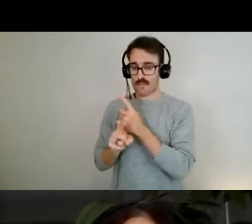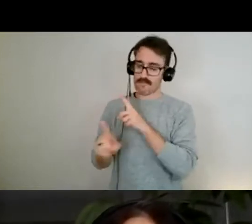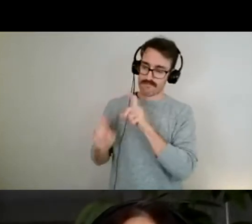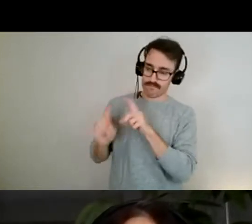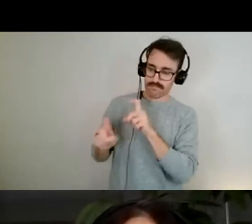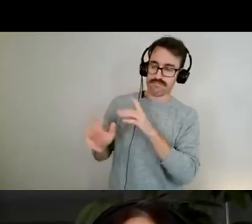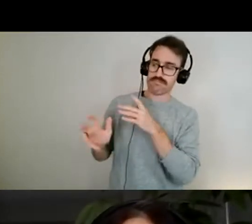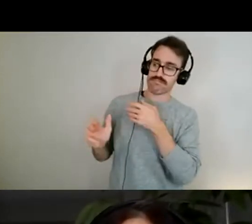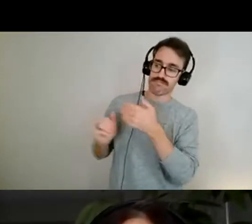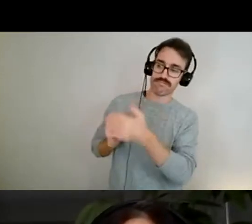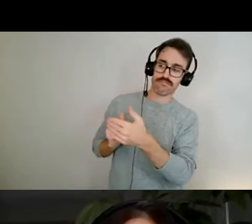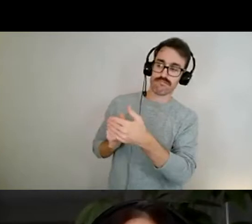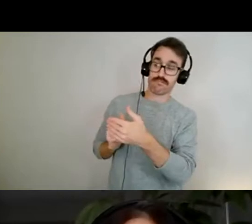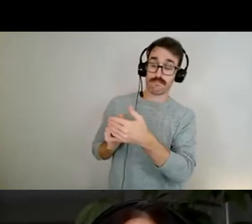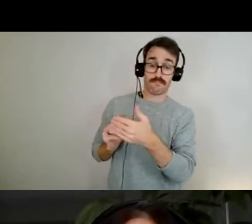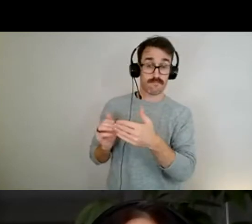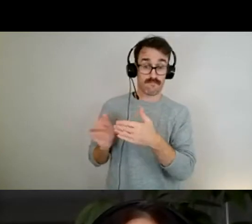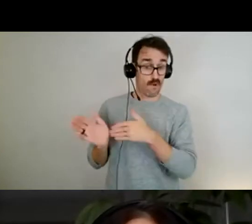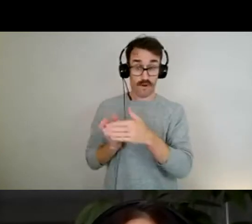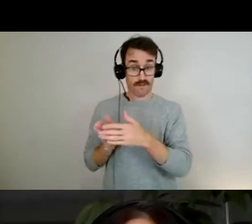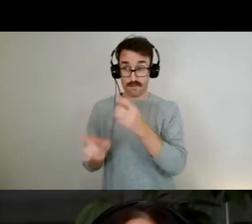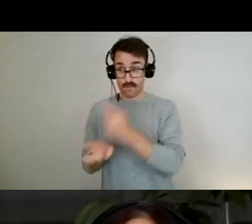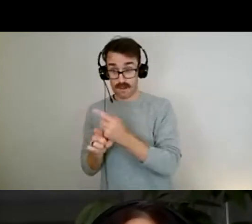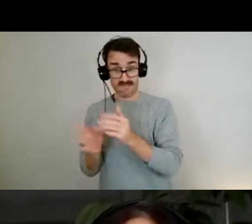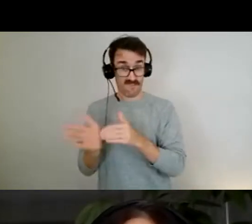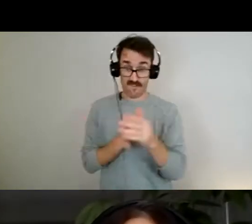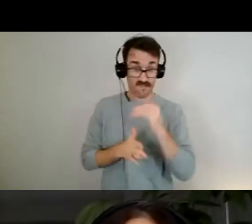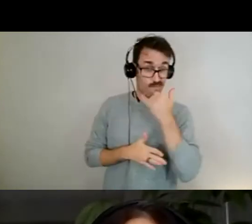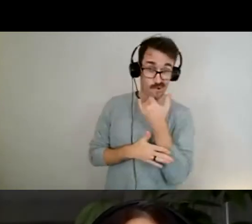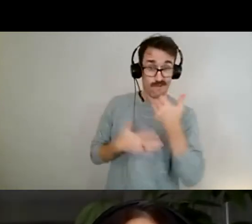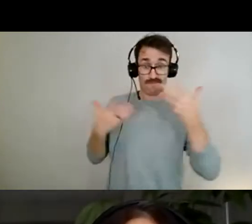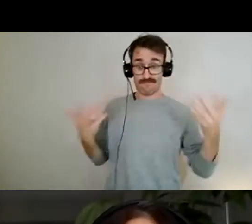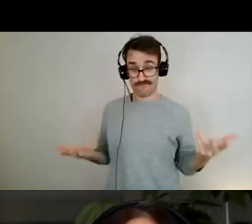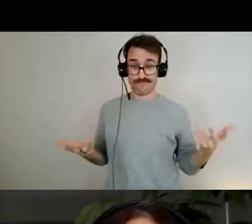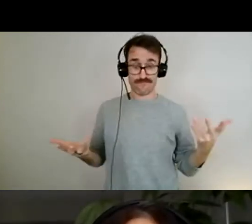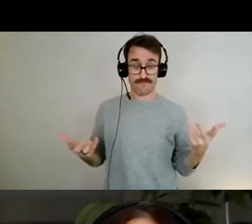am as often wrong as I am right, and so I think